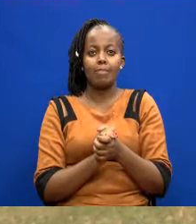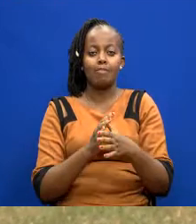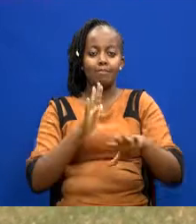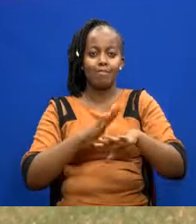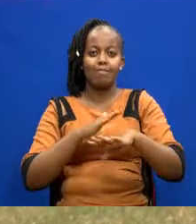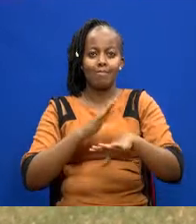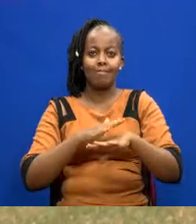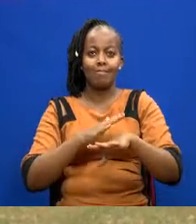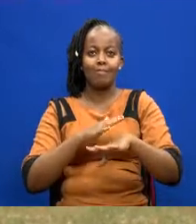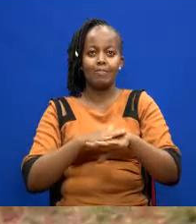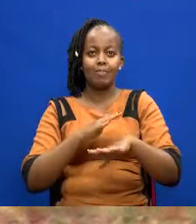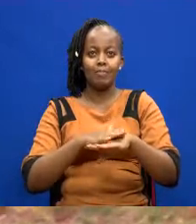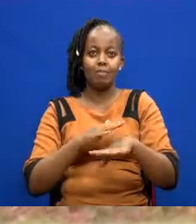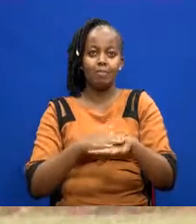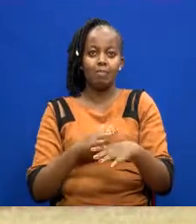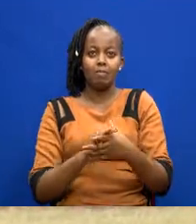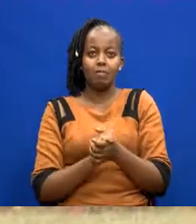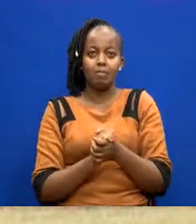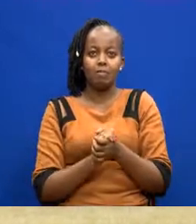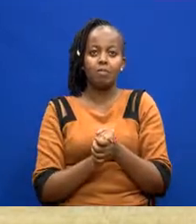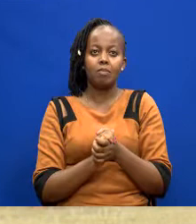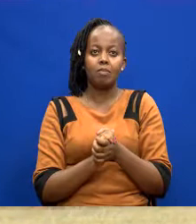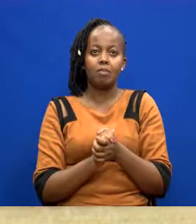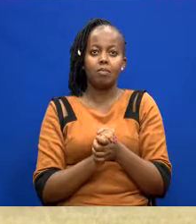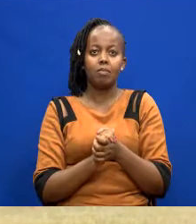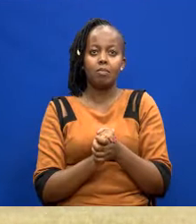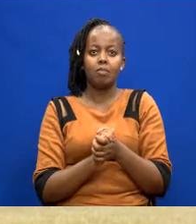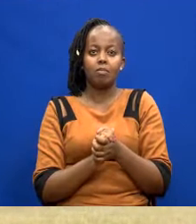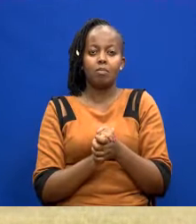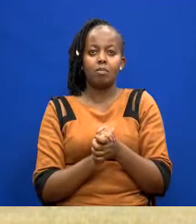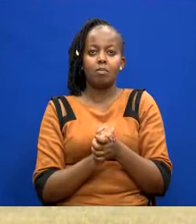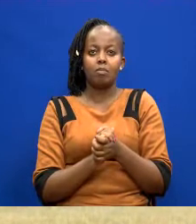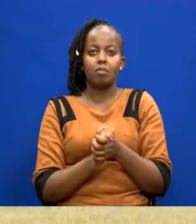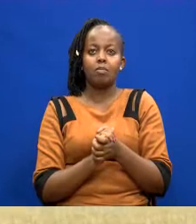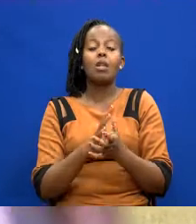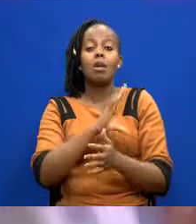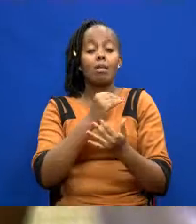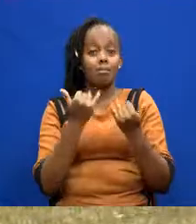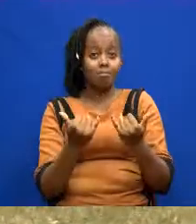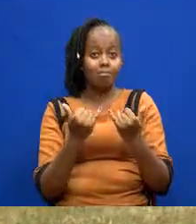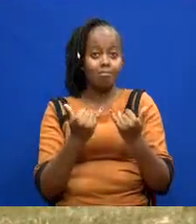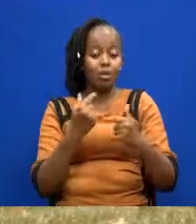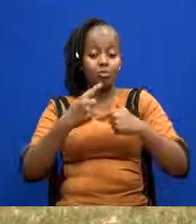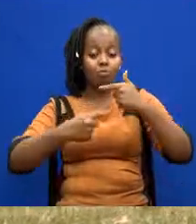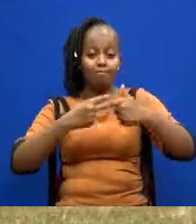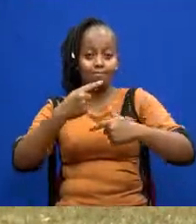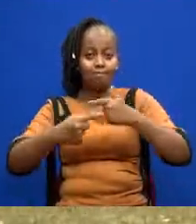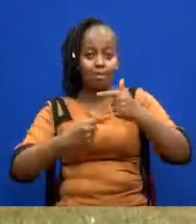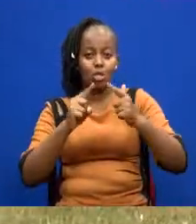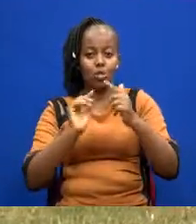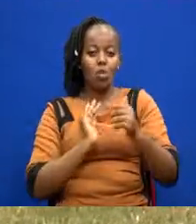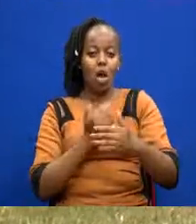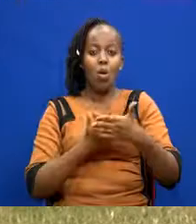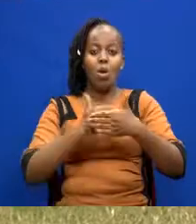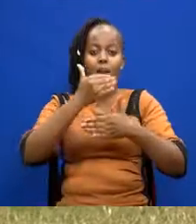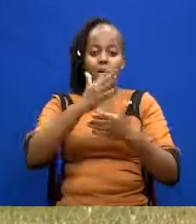Brilliant. Lovely. Lovely. Ball. My ball. My ball. And moving on swiftly